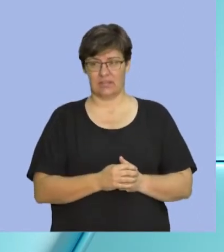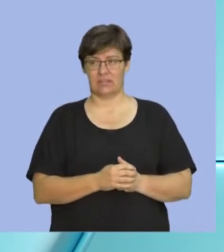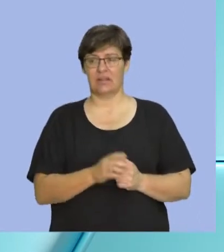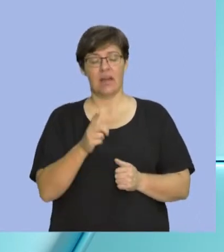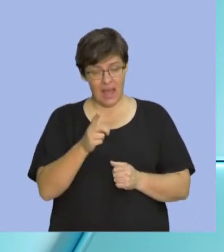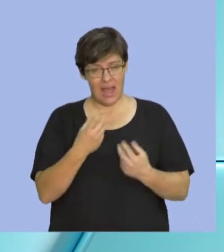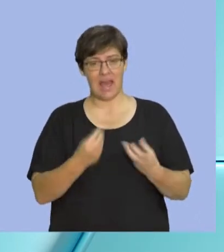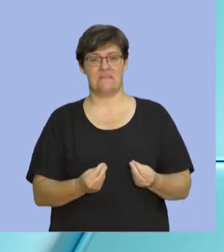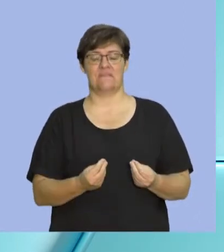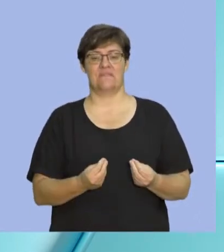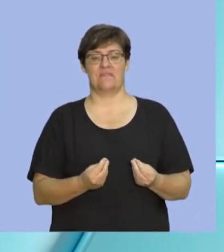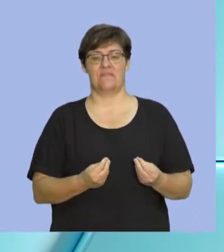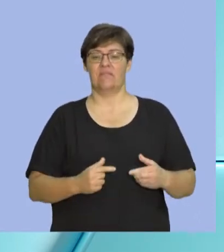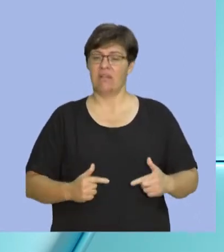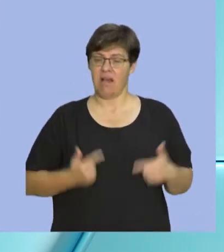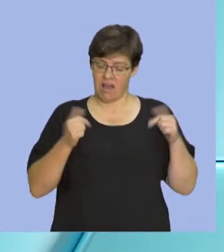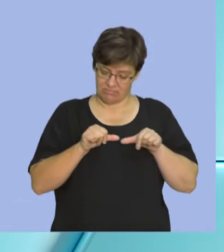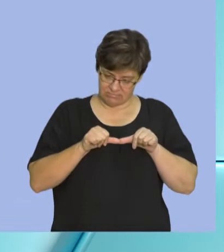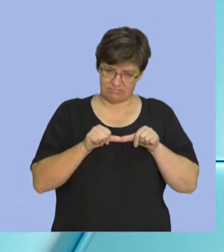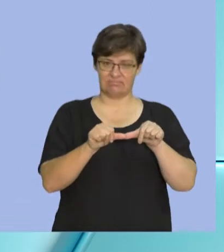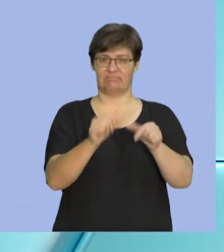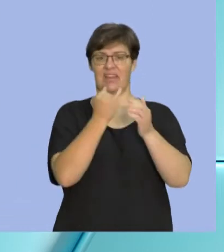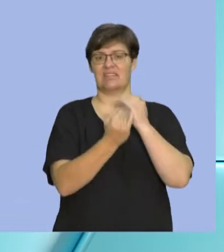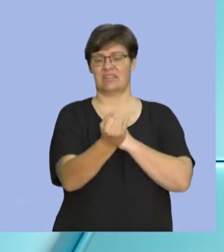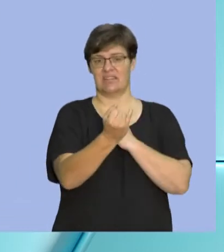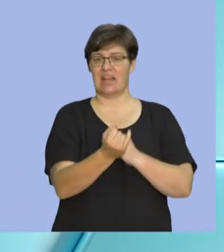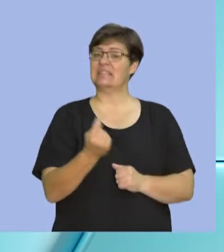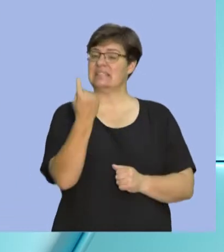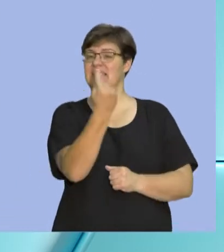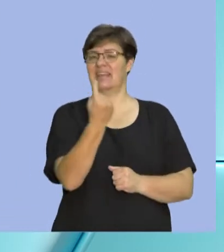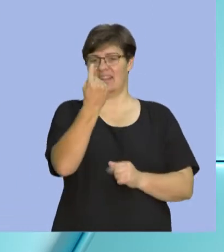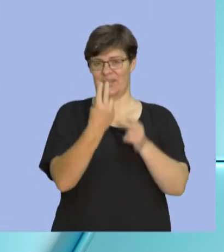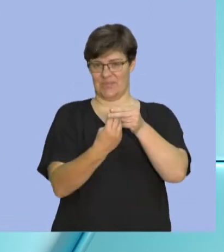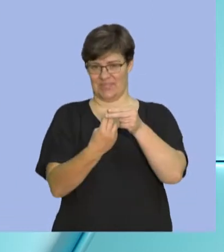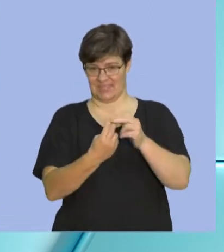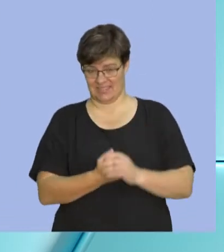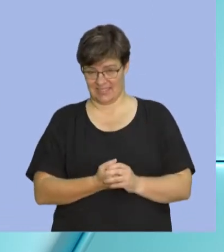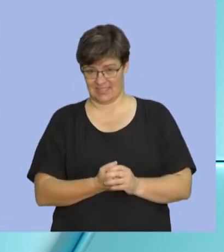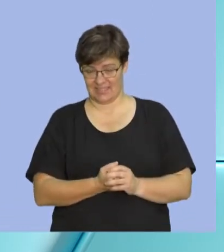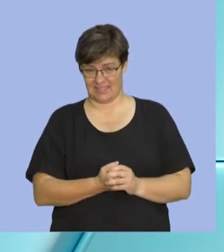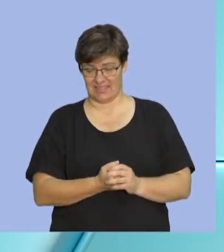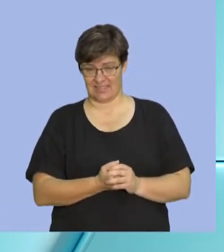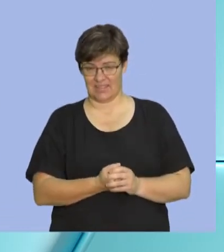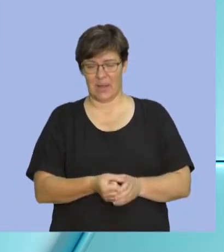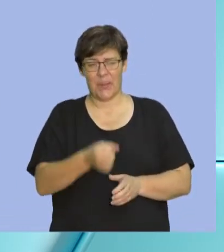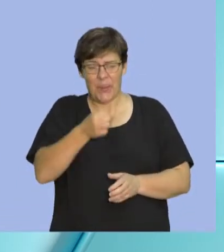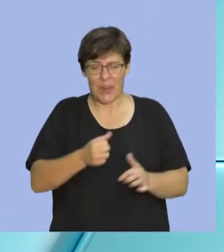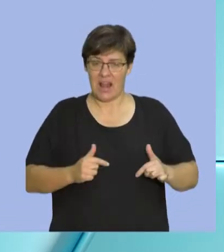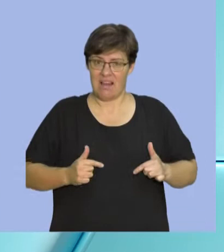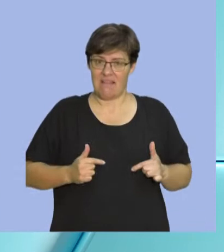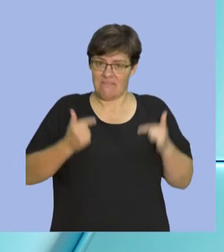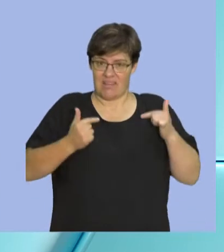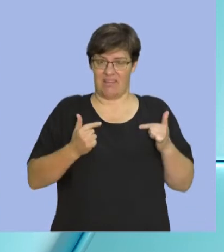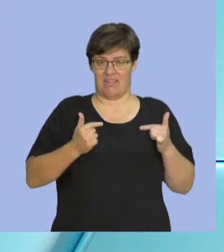the ability to survive individually as a single unit. And often these are the smallest living